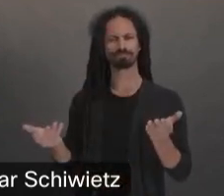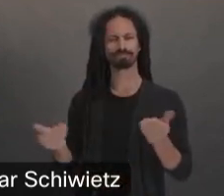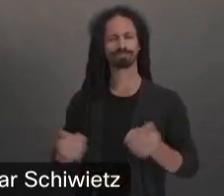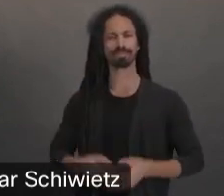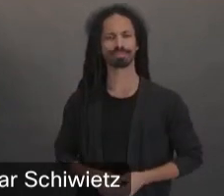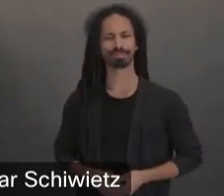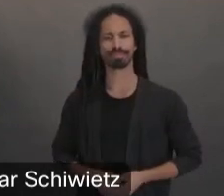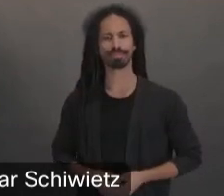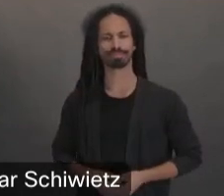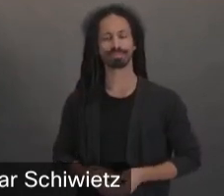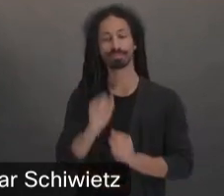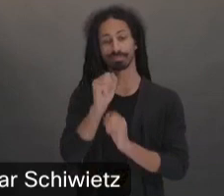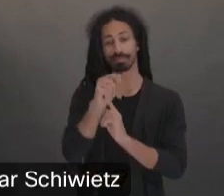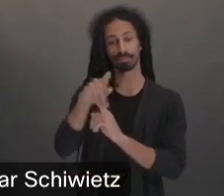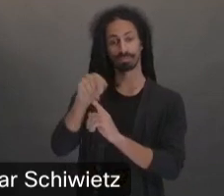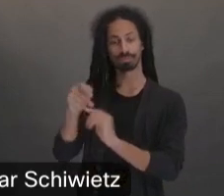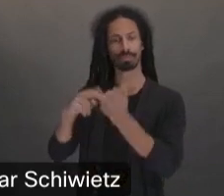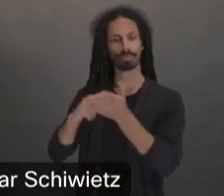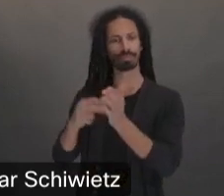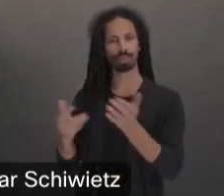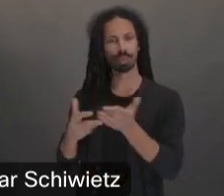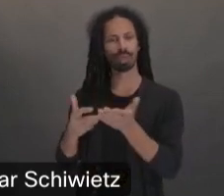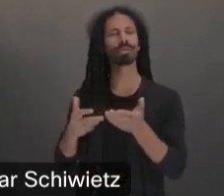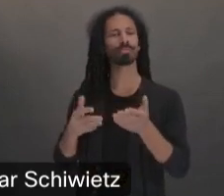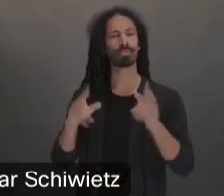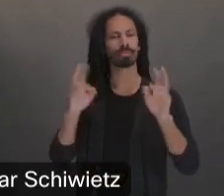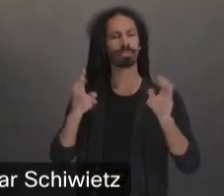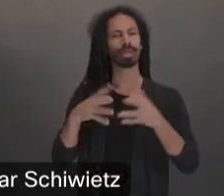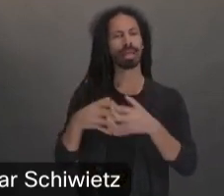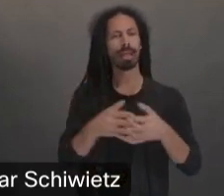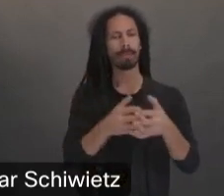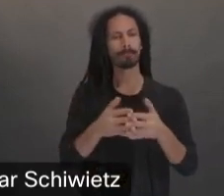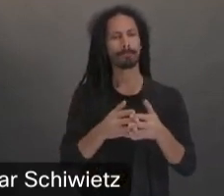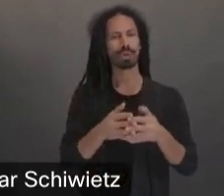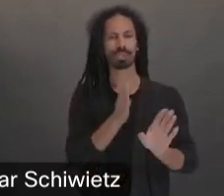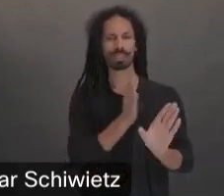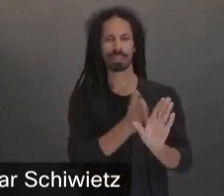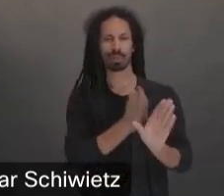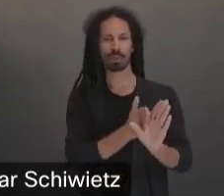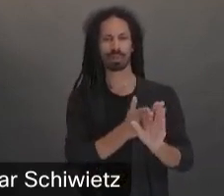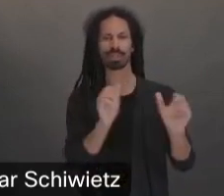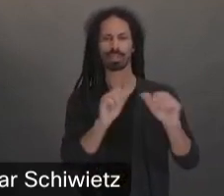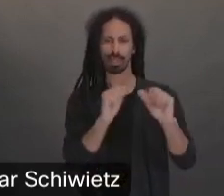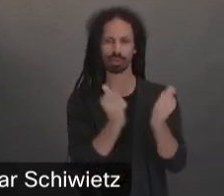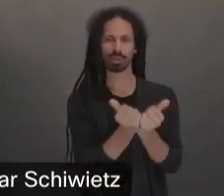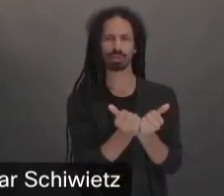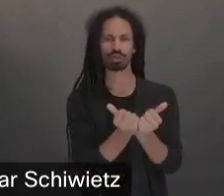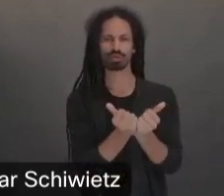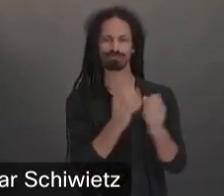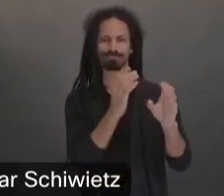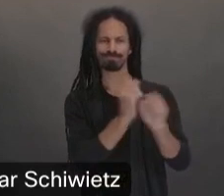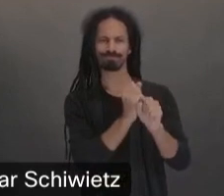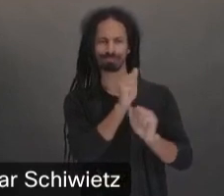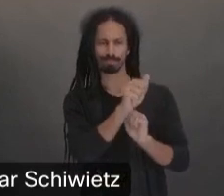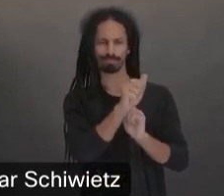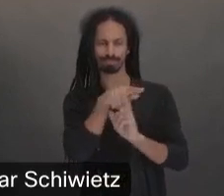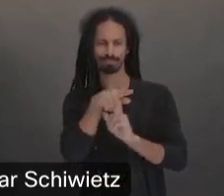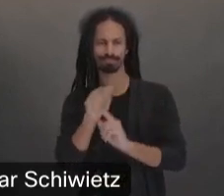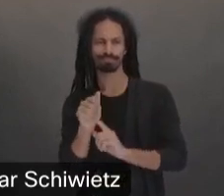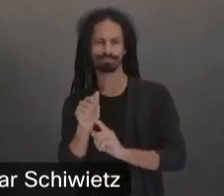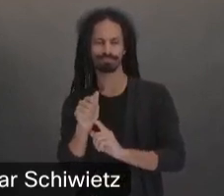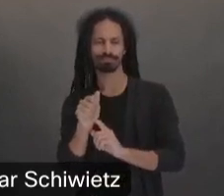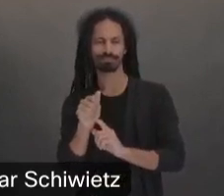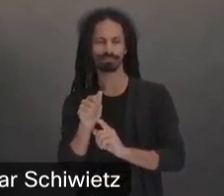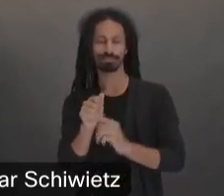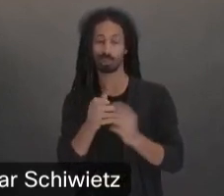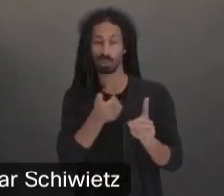APA stands for the American Psychological Association. So essentially, they've